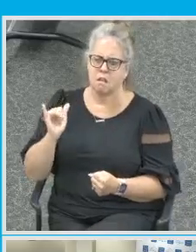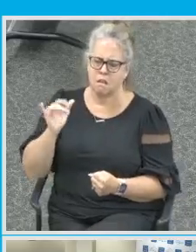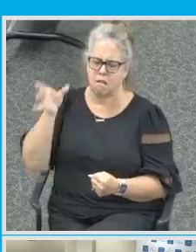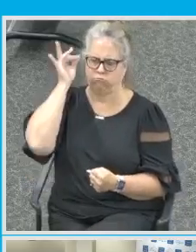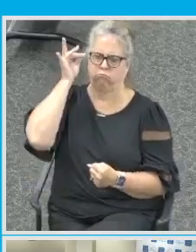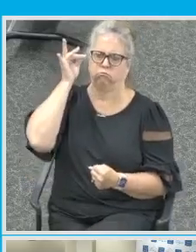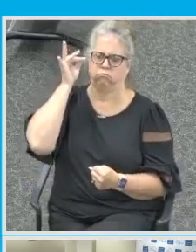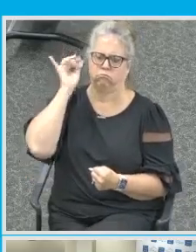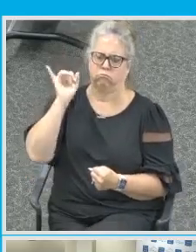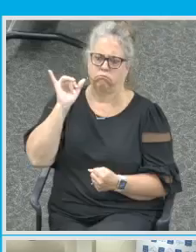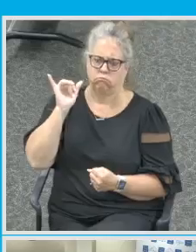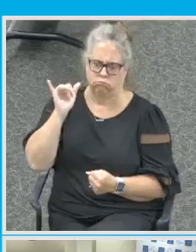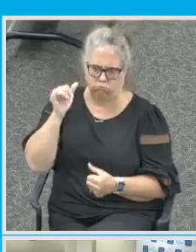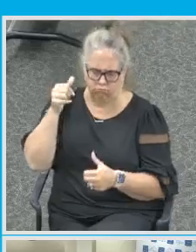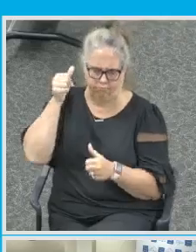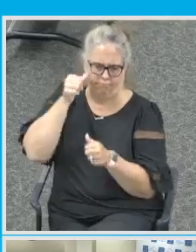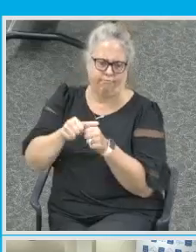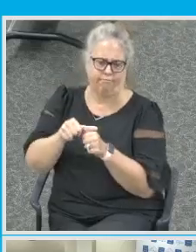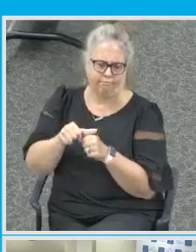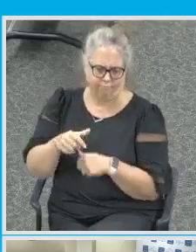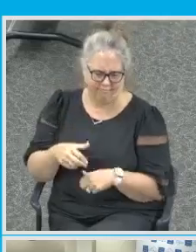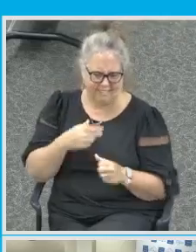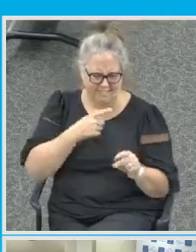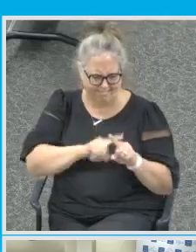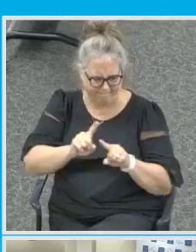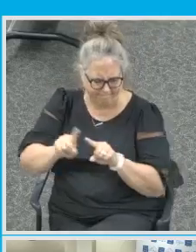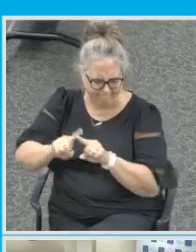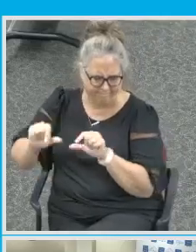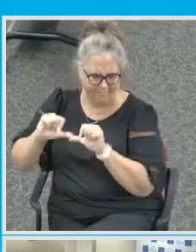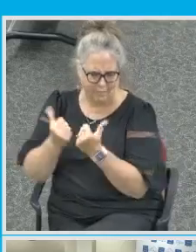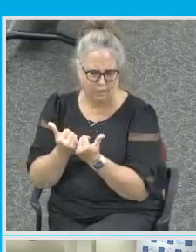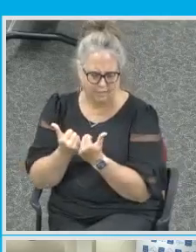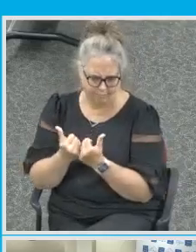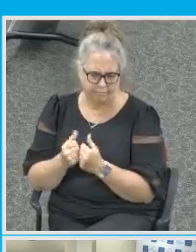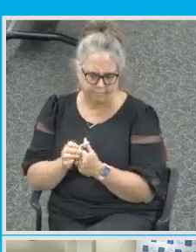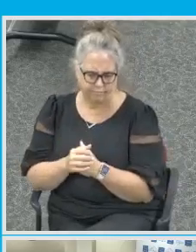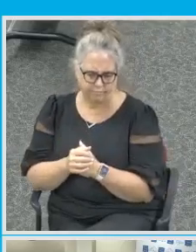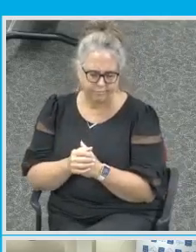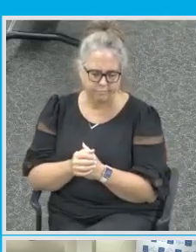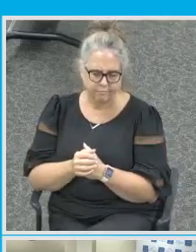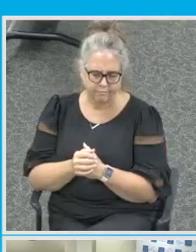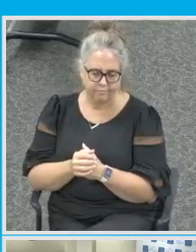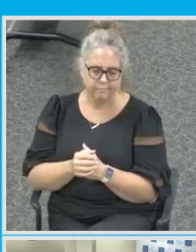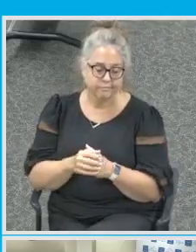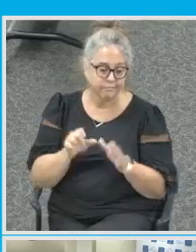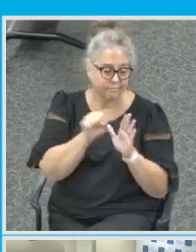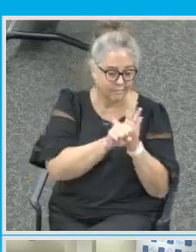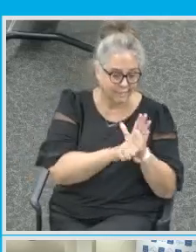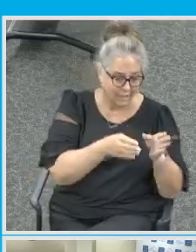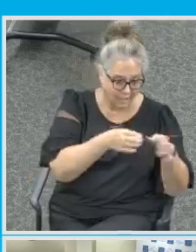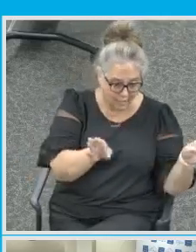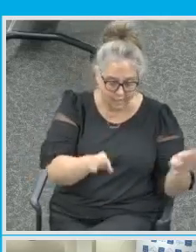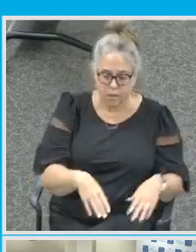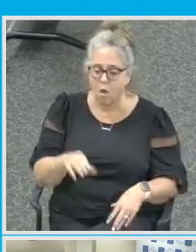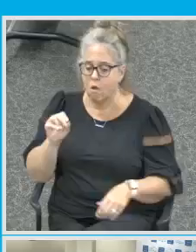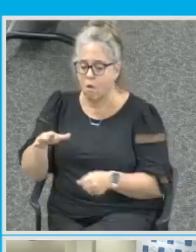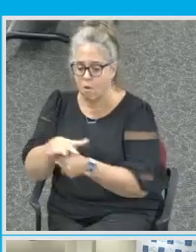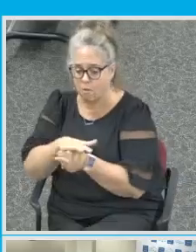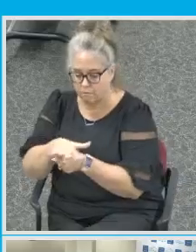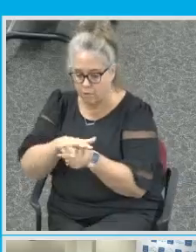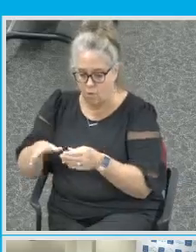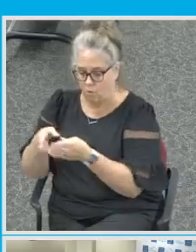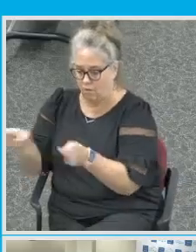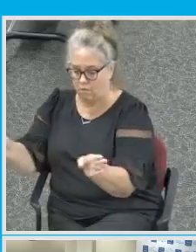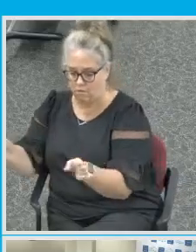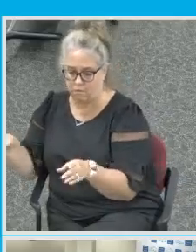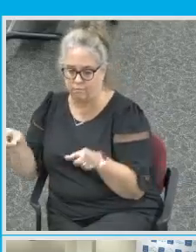numerous different agencies, with local public health and state public health. And they also asked us to be ready for next year to